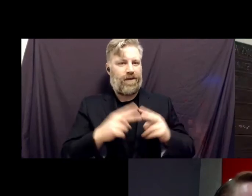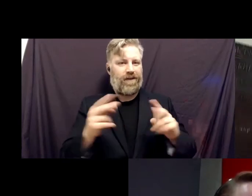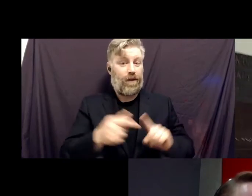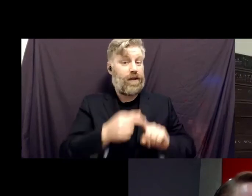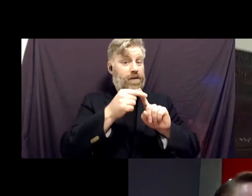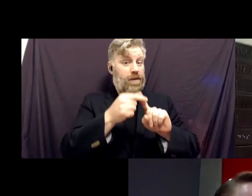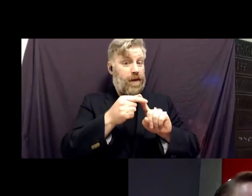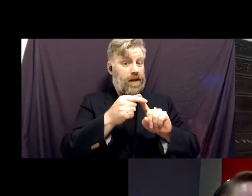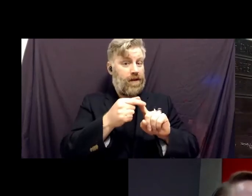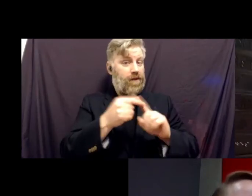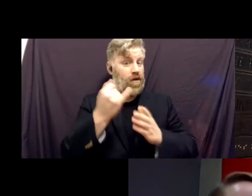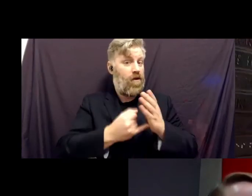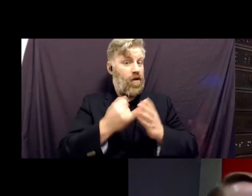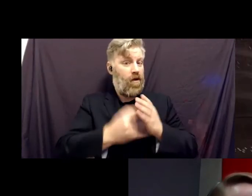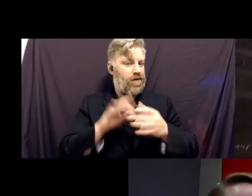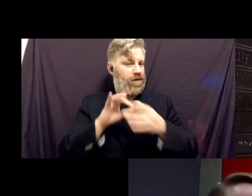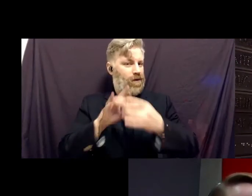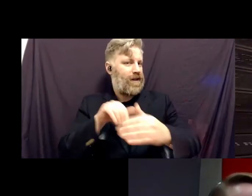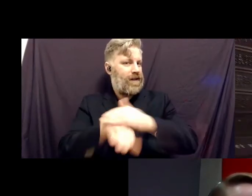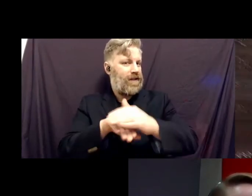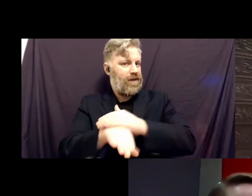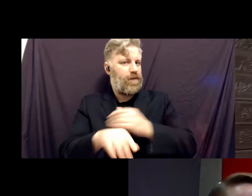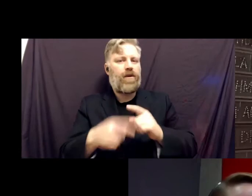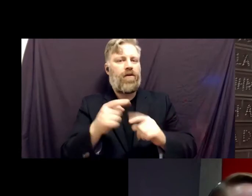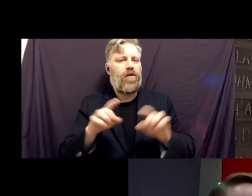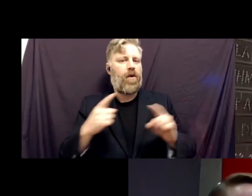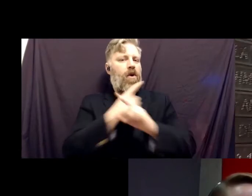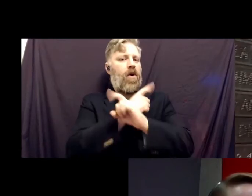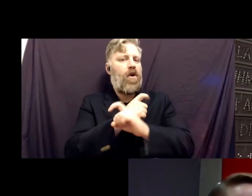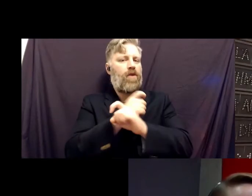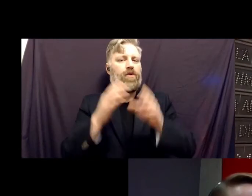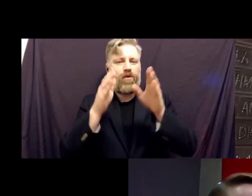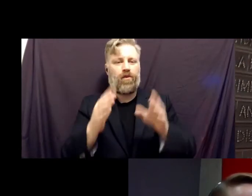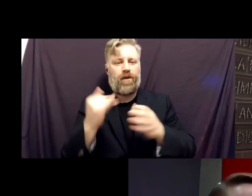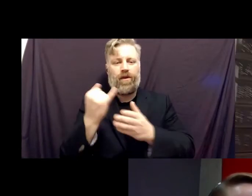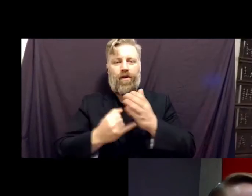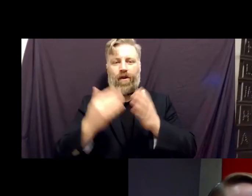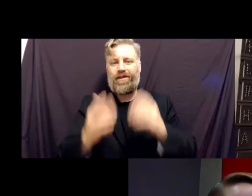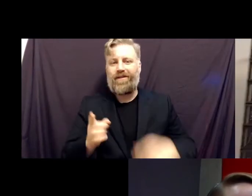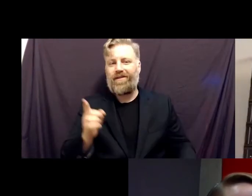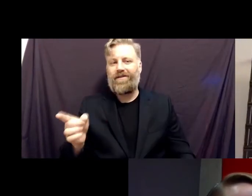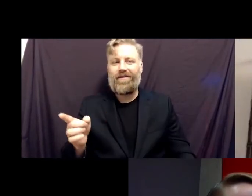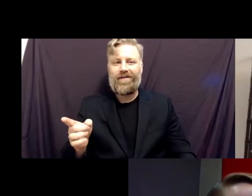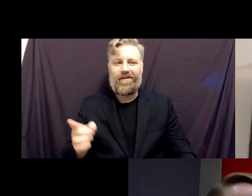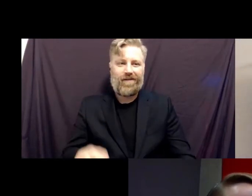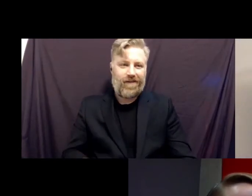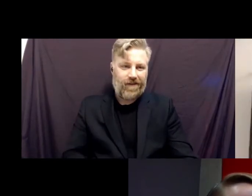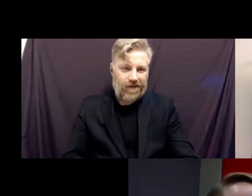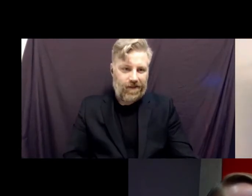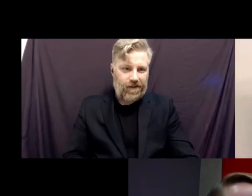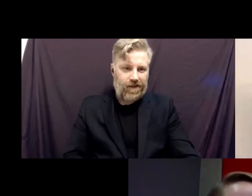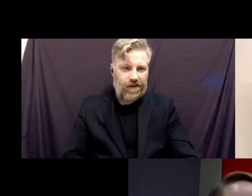accessible art work done by an Austrian artist. And this here you